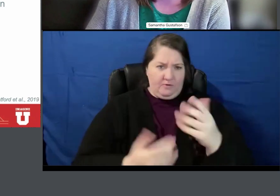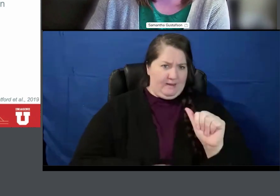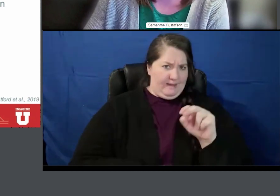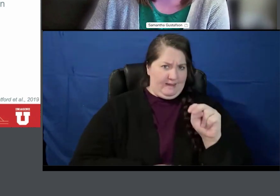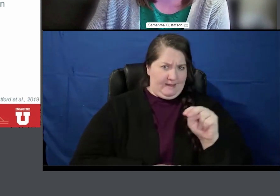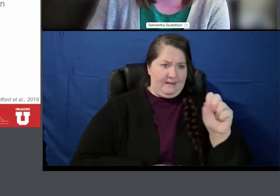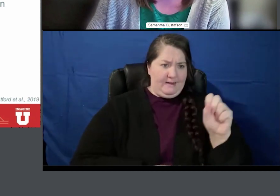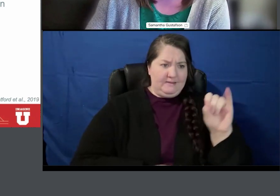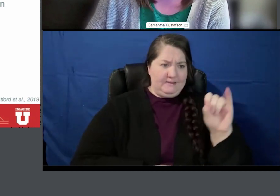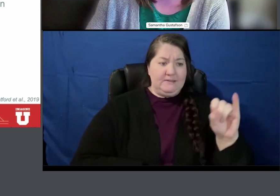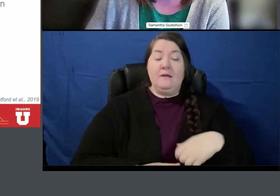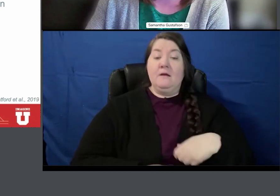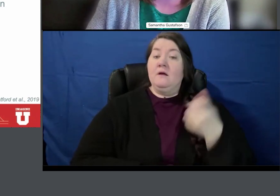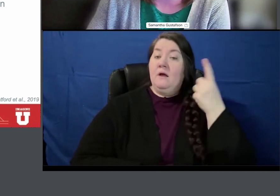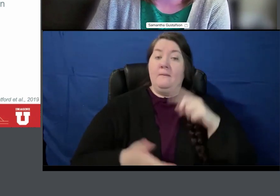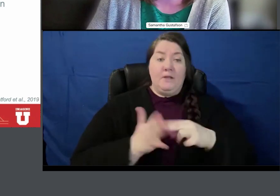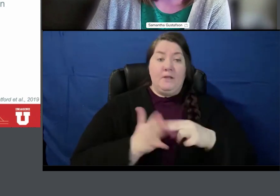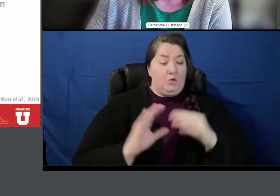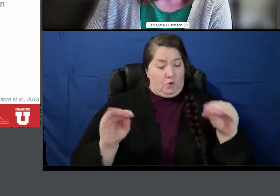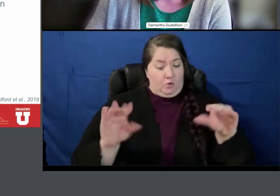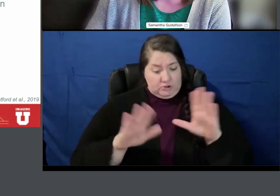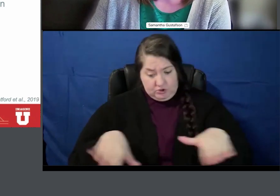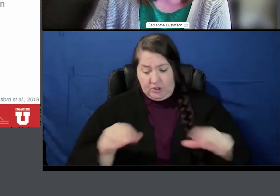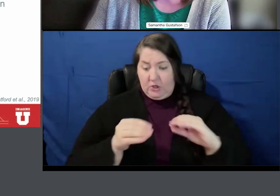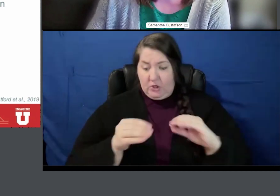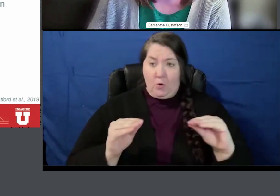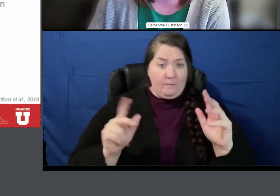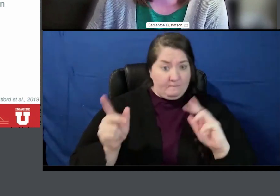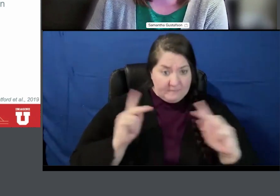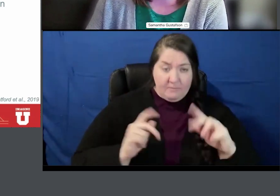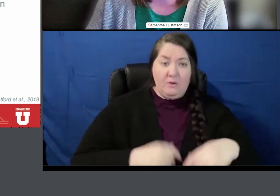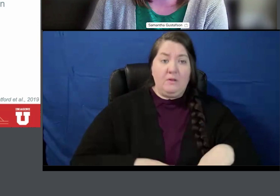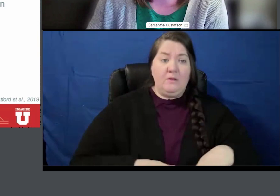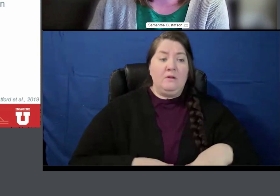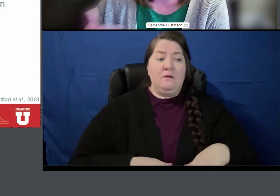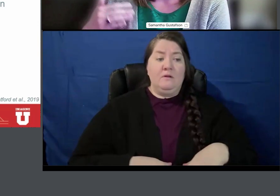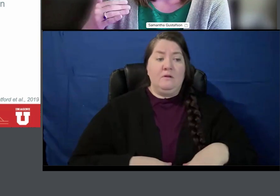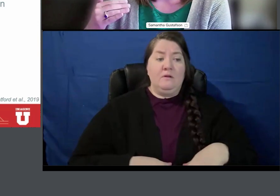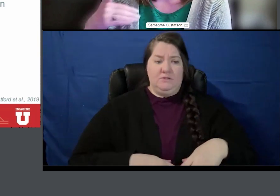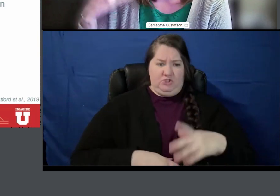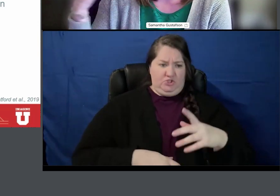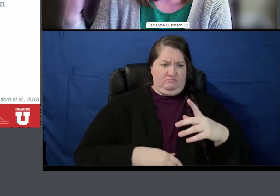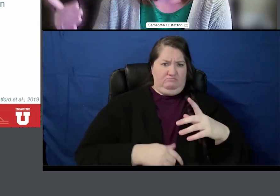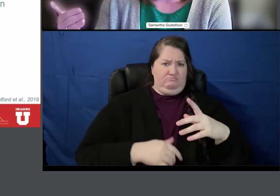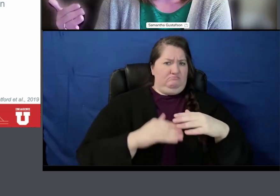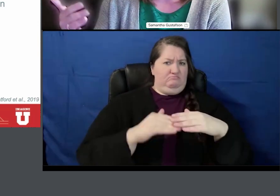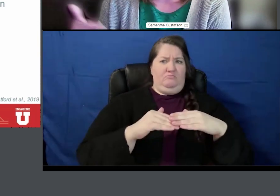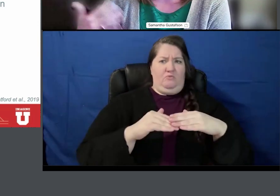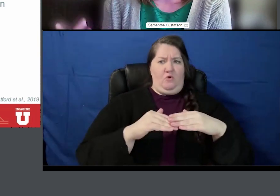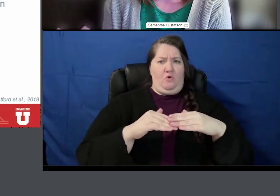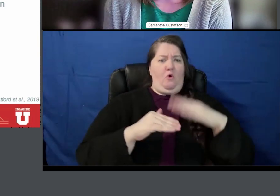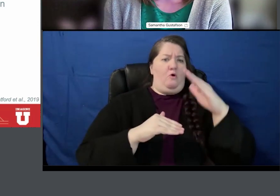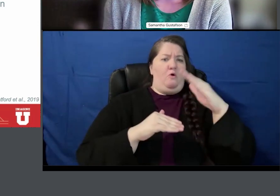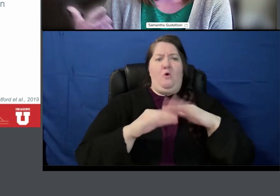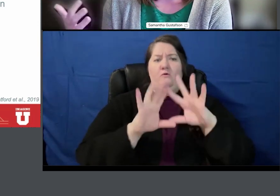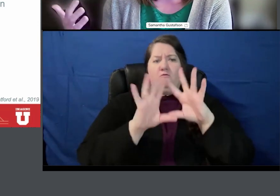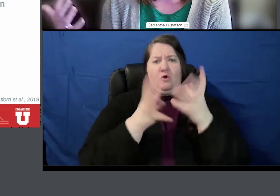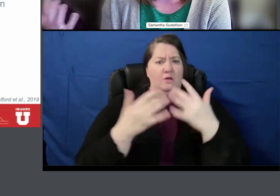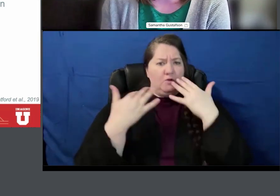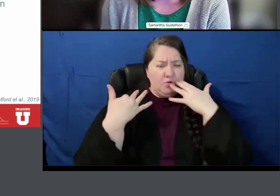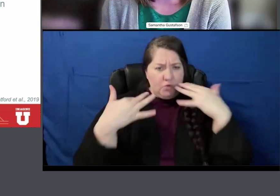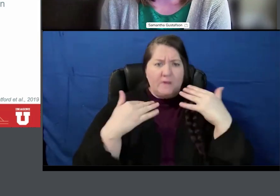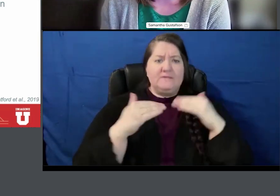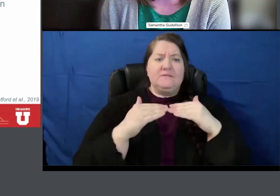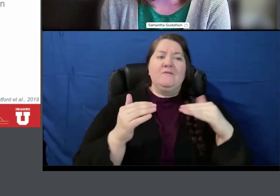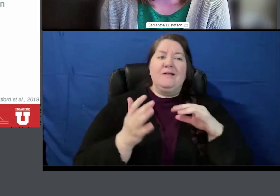classrooms, meaning no children or humans present, should not exceed a certain overall noise level. And that really gets at the